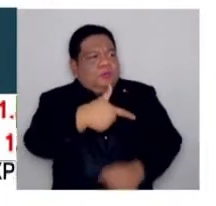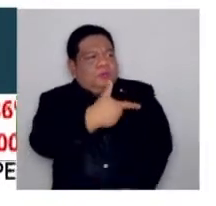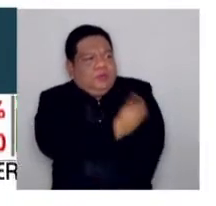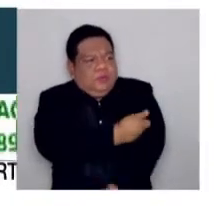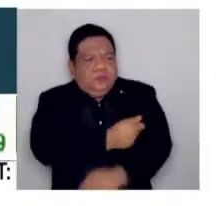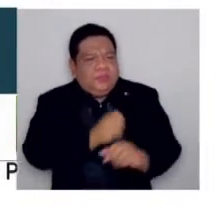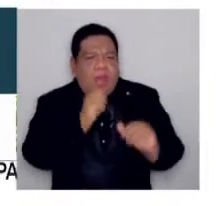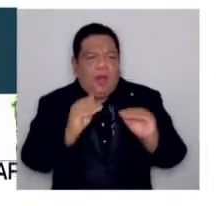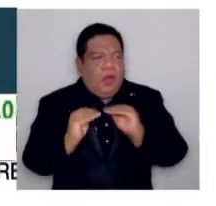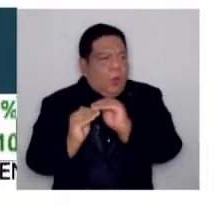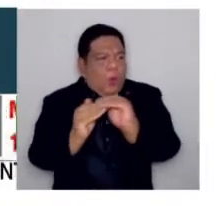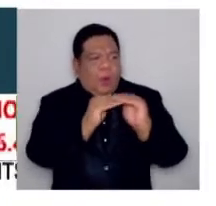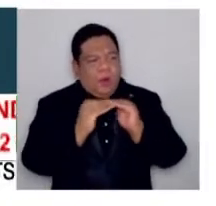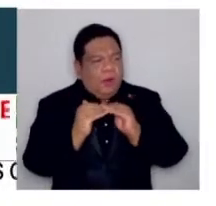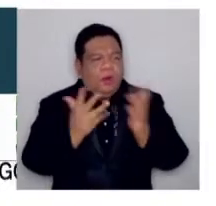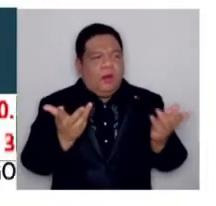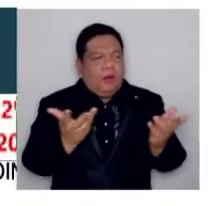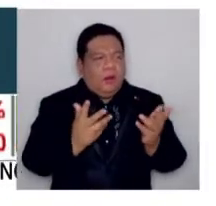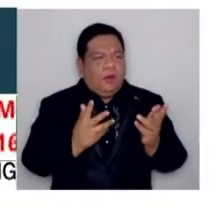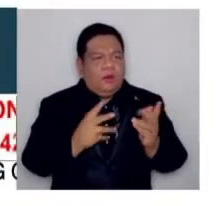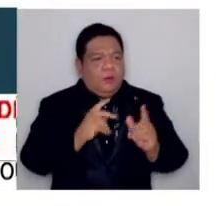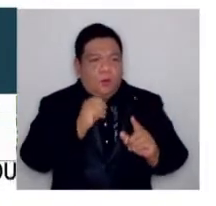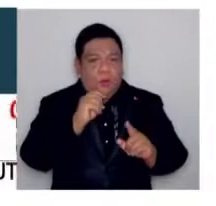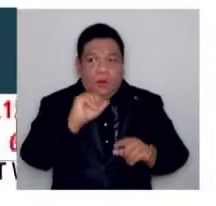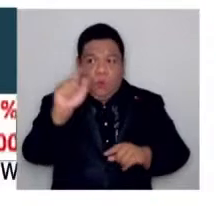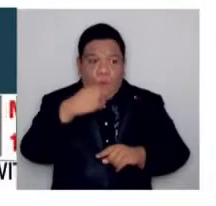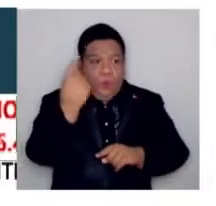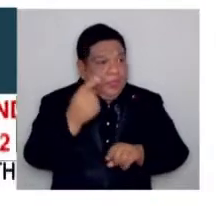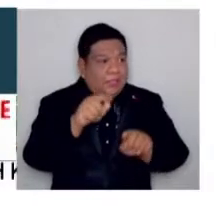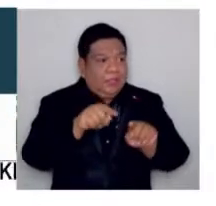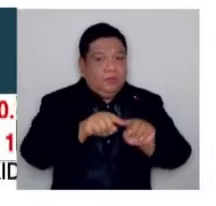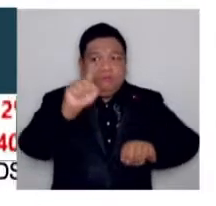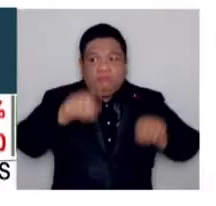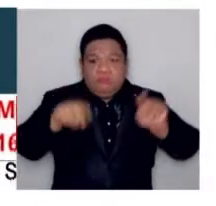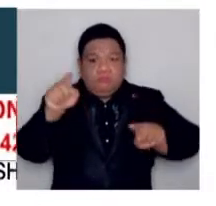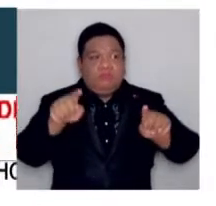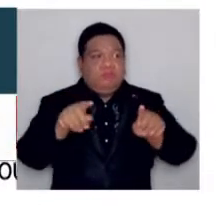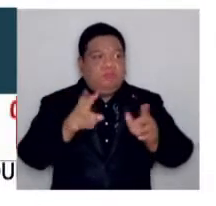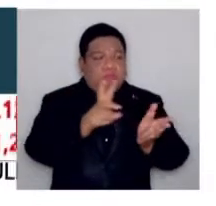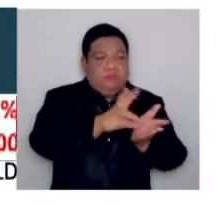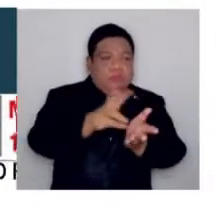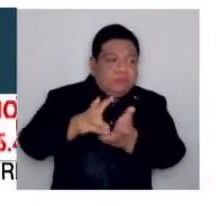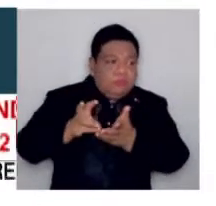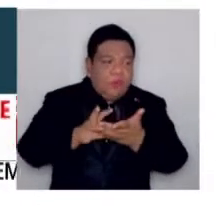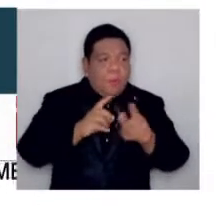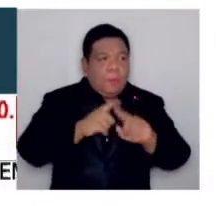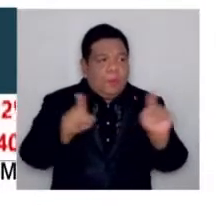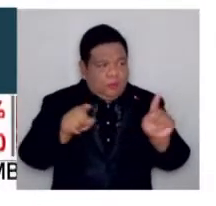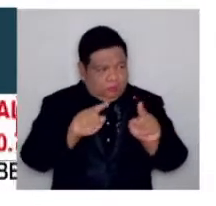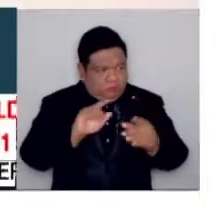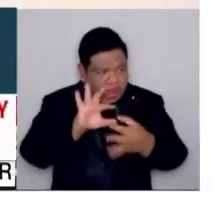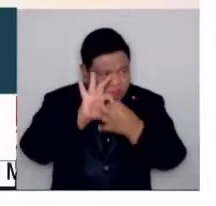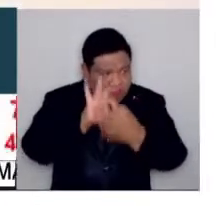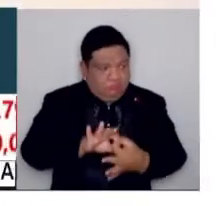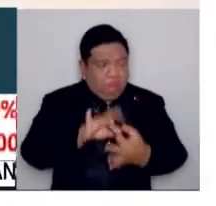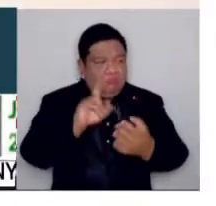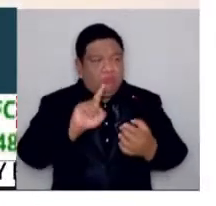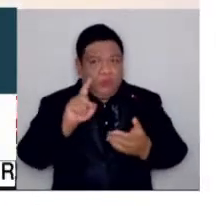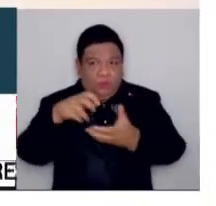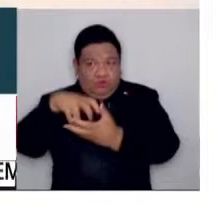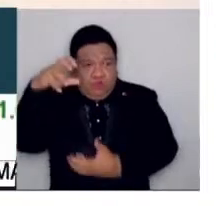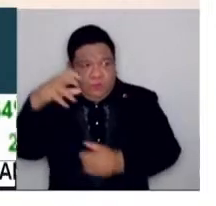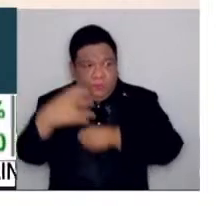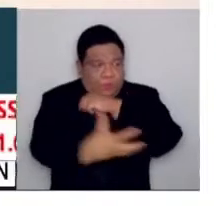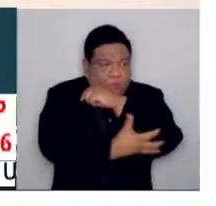across areas, but across social classes as well? Well, of course, no. What worries me